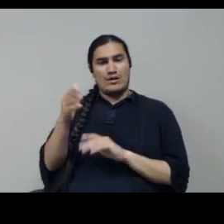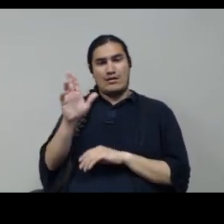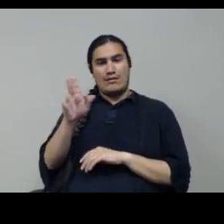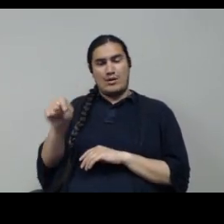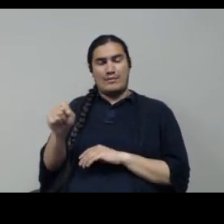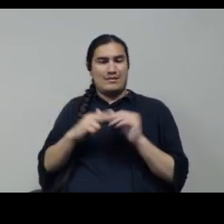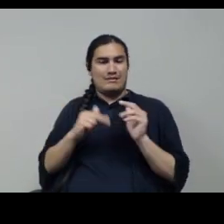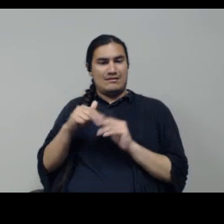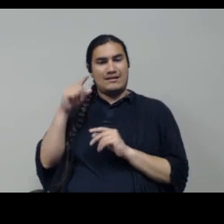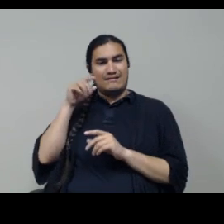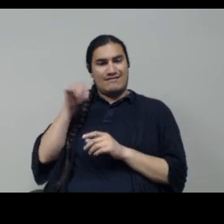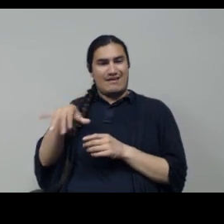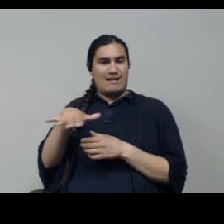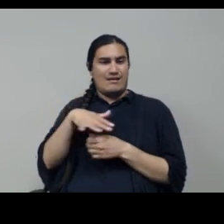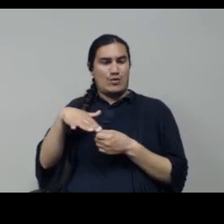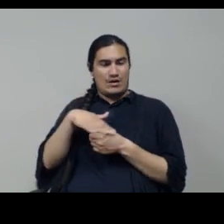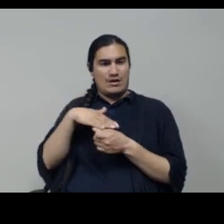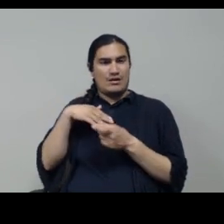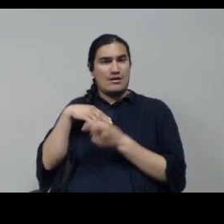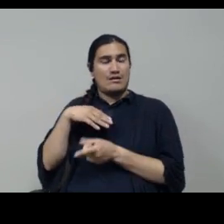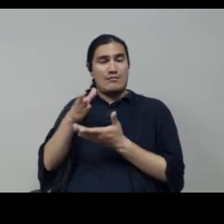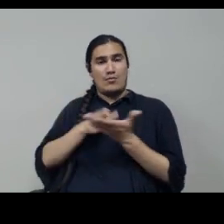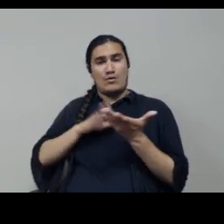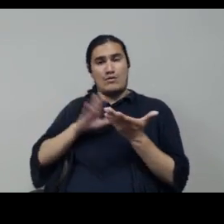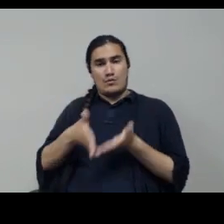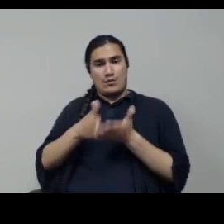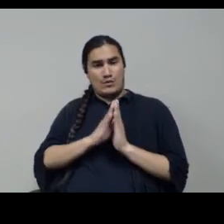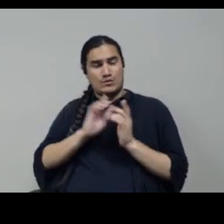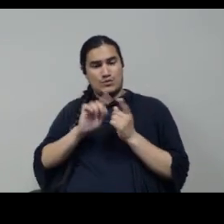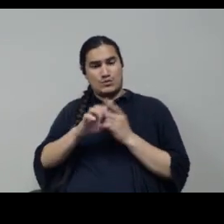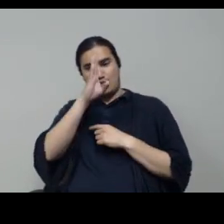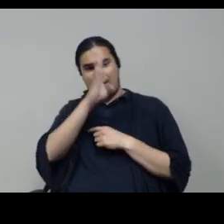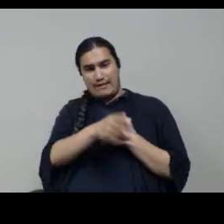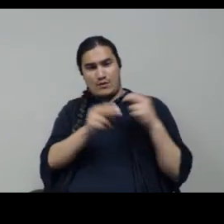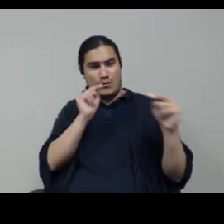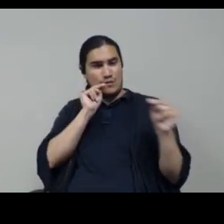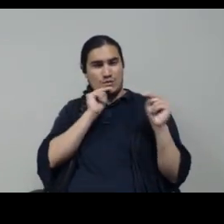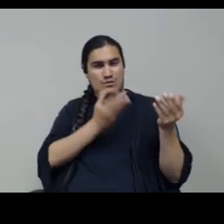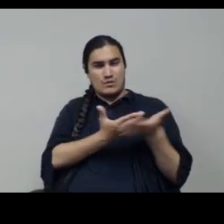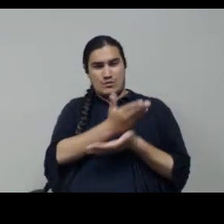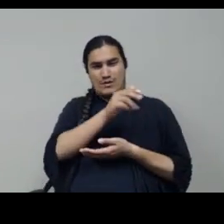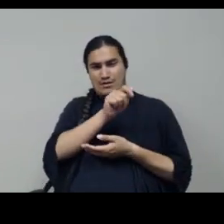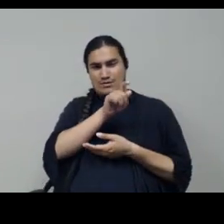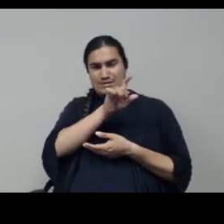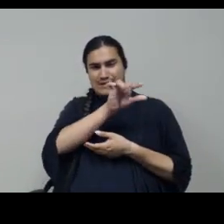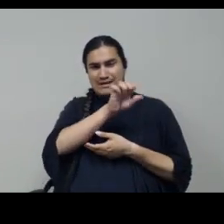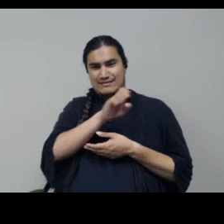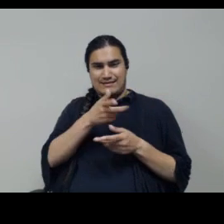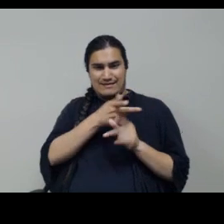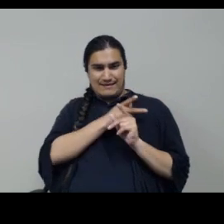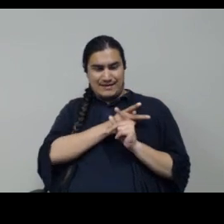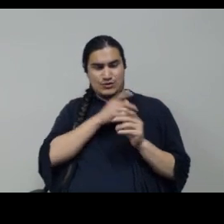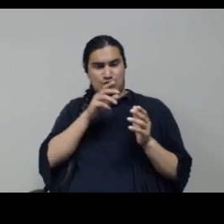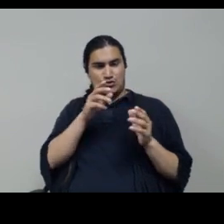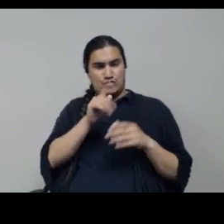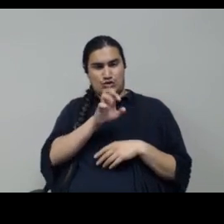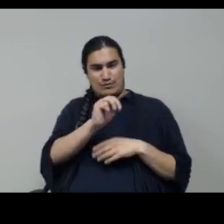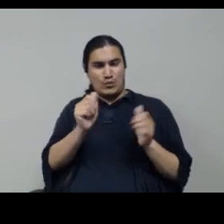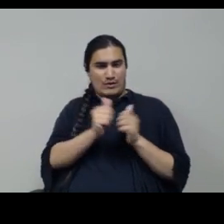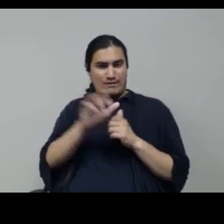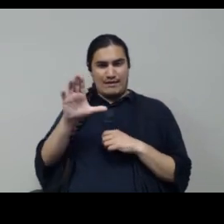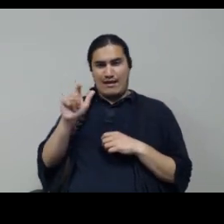adjoining property. As part of the request to directly negotiate a new airspace lease term with Caltrans, N